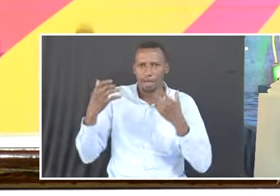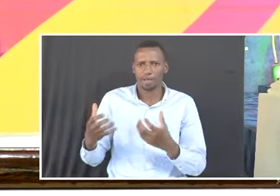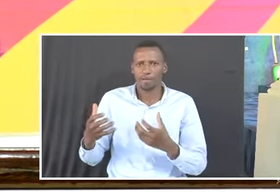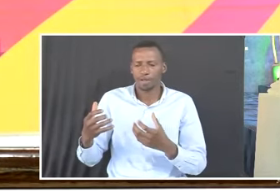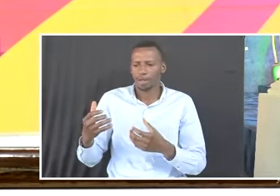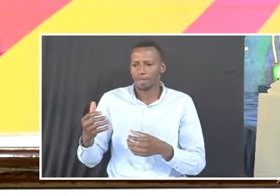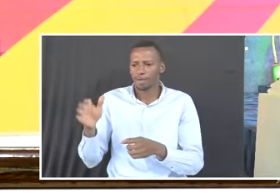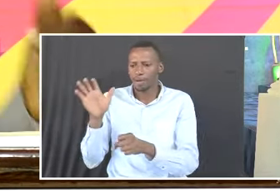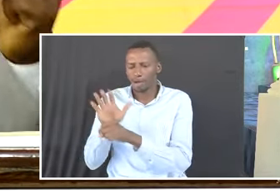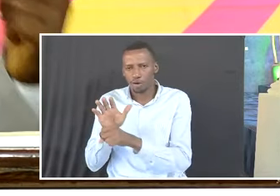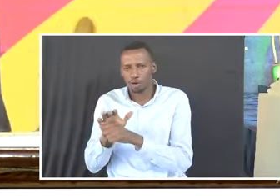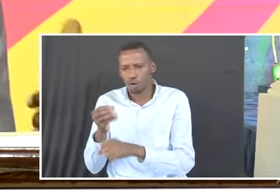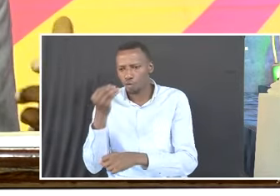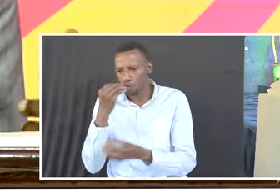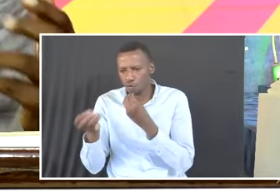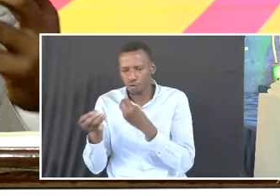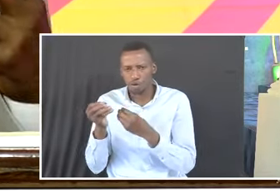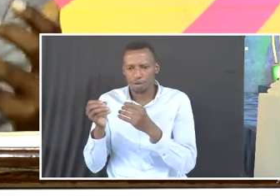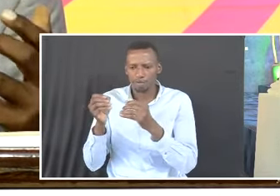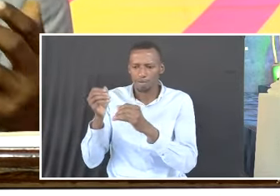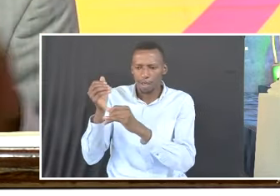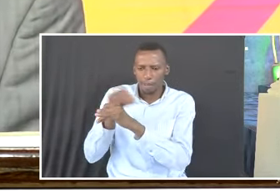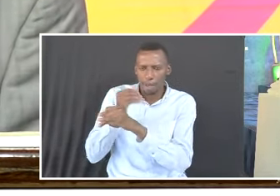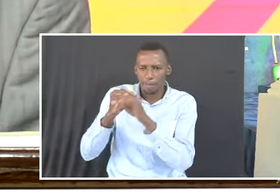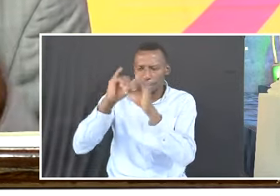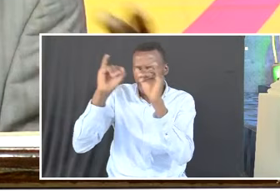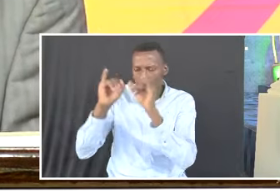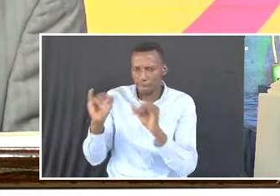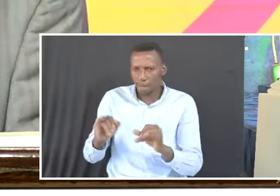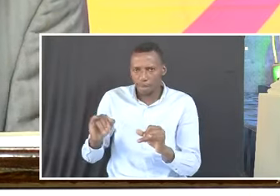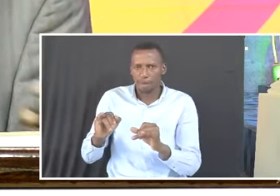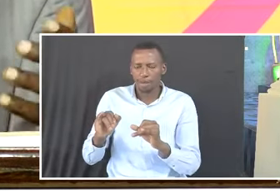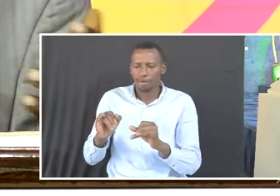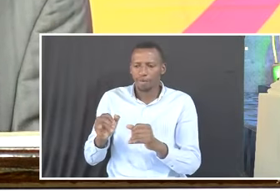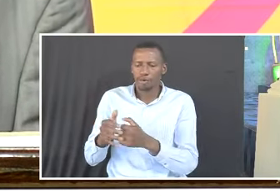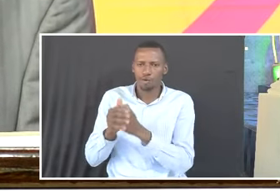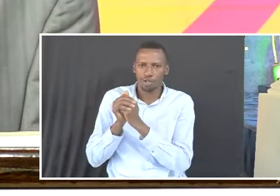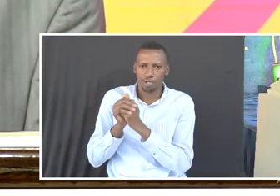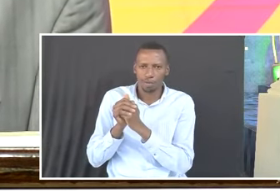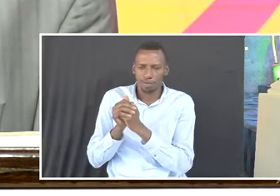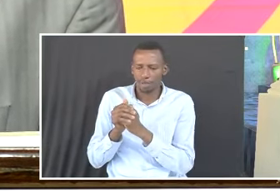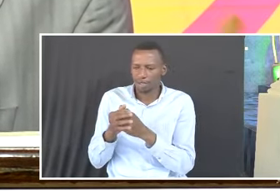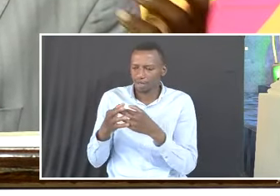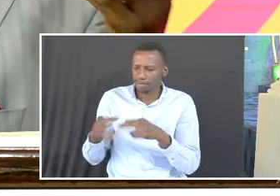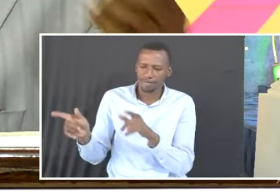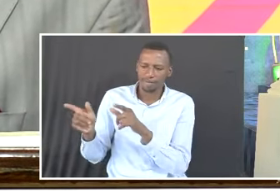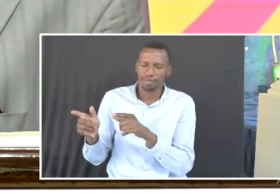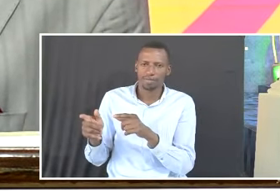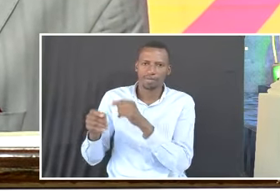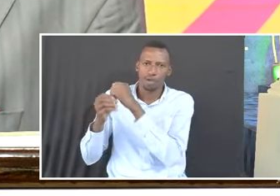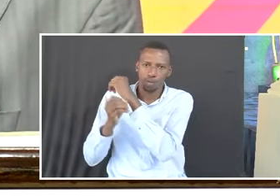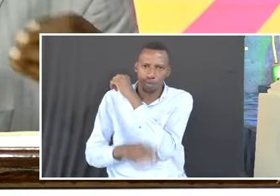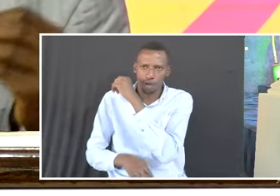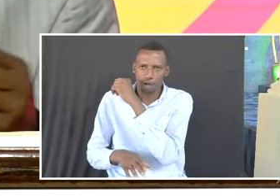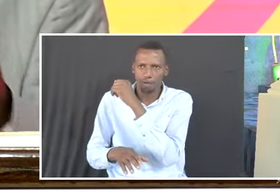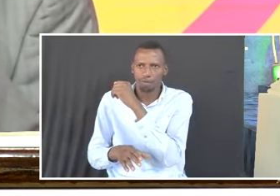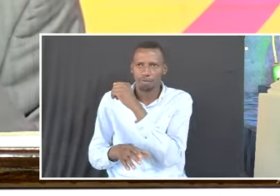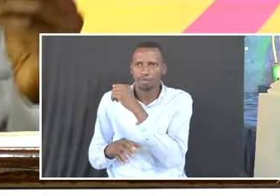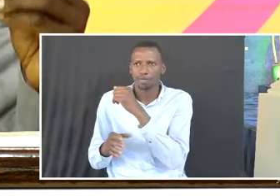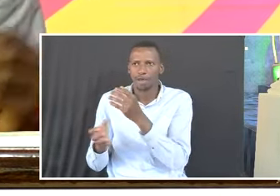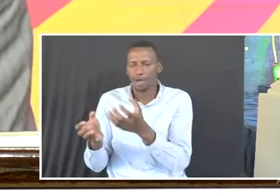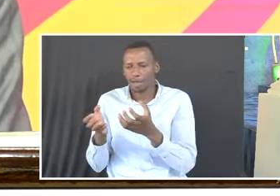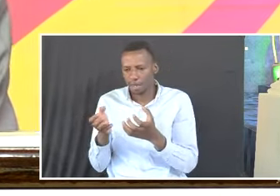of idleness. Neither did she strengthen the hand of the poor and the needy, and they were hot and